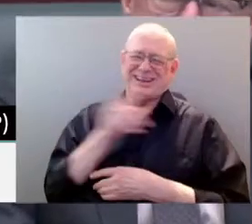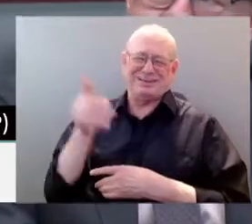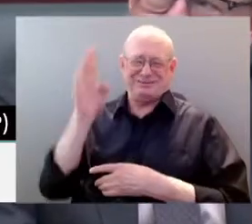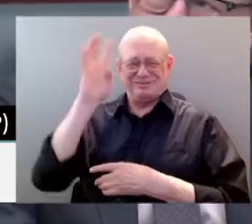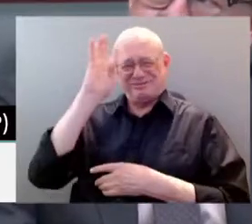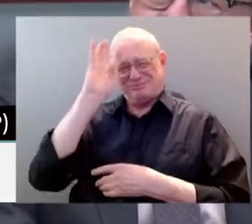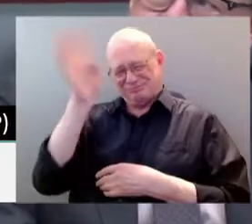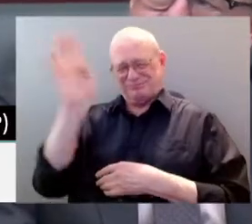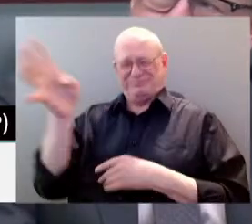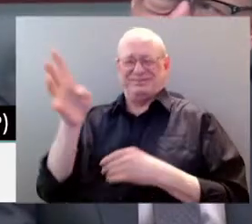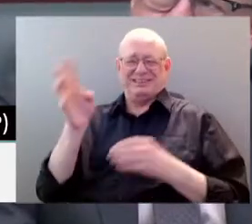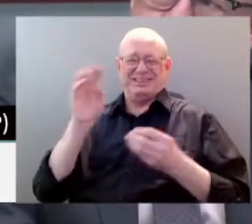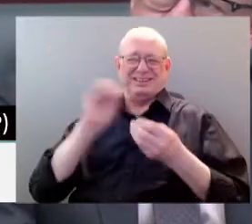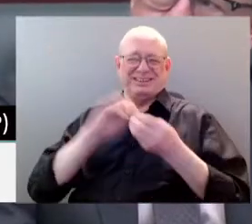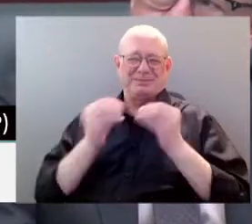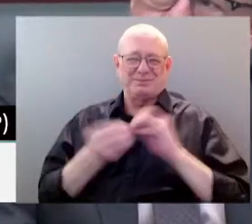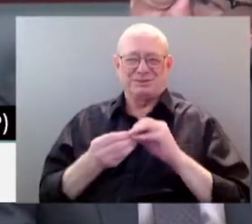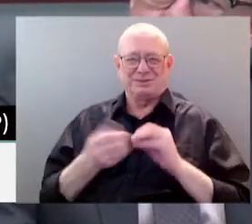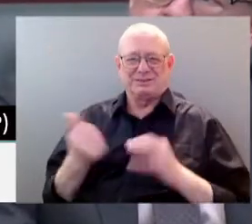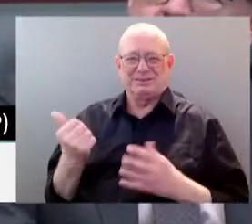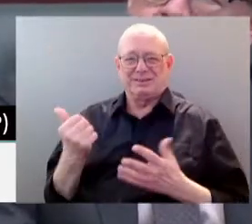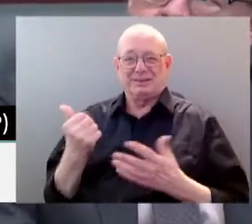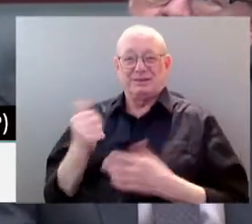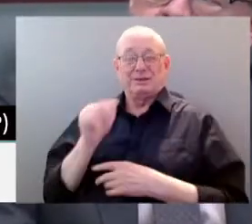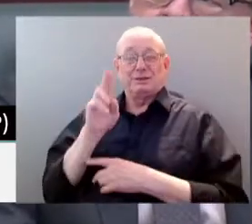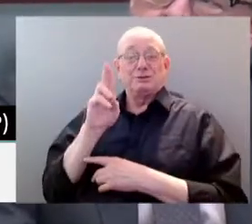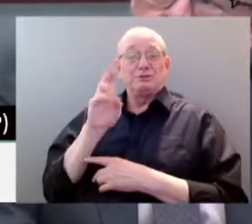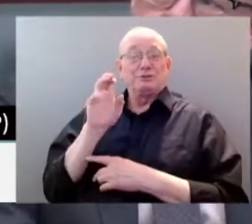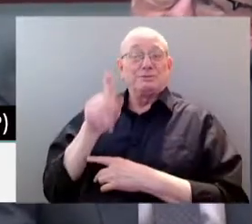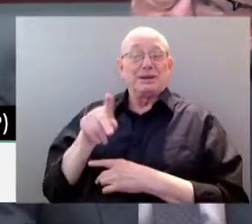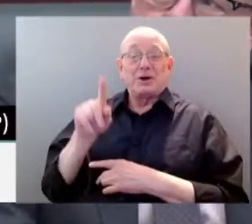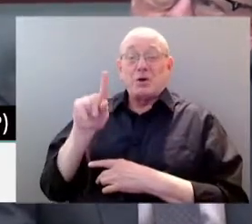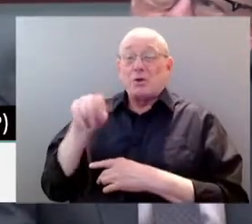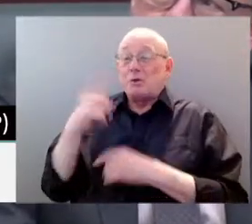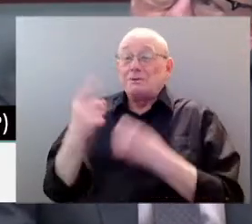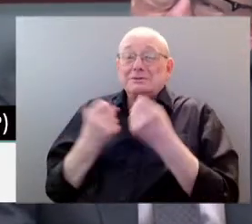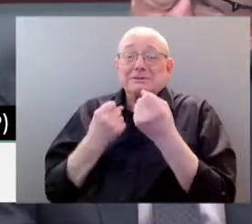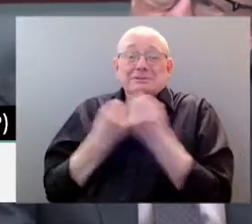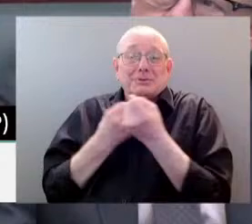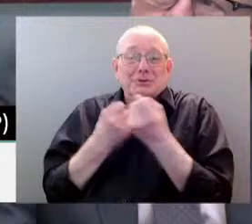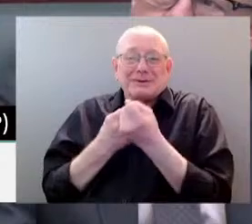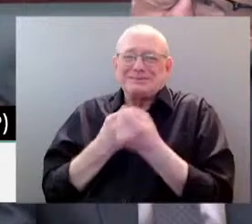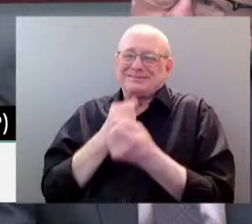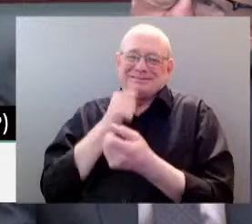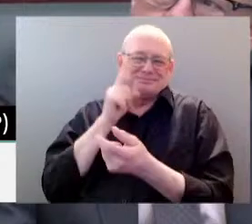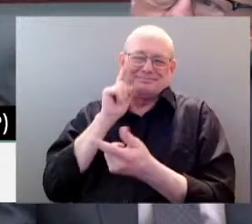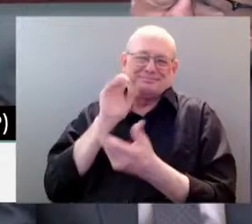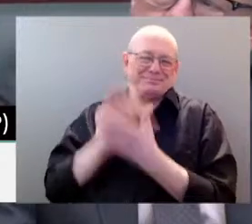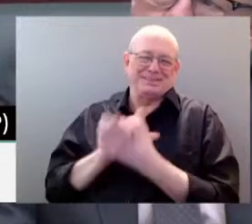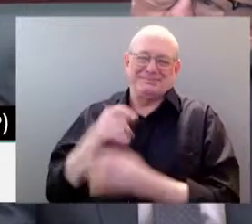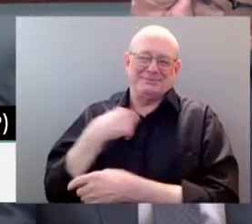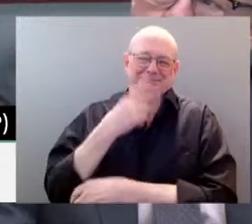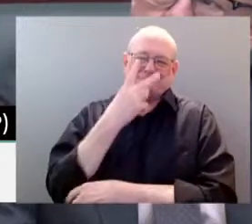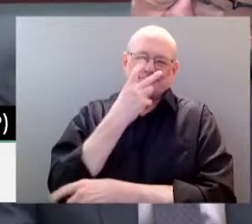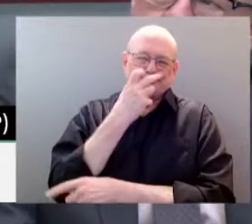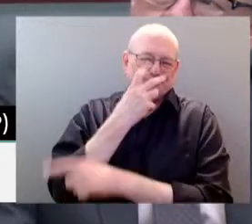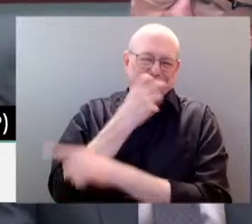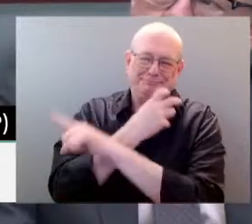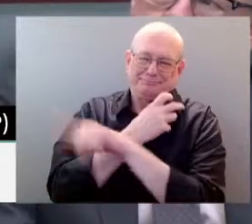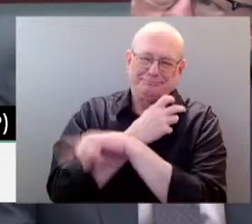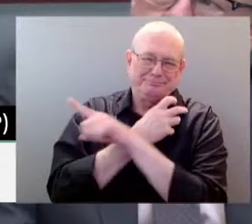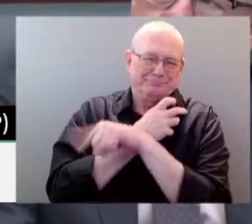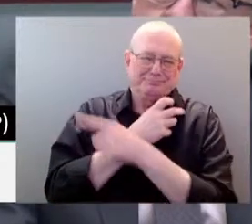ucp's own supporters aren't buying it and don't want this government to risk their hard-earned pensions will the